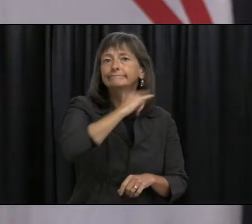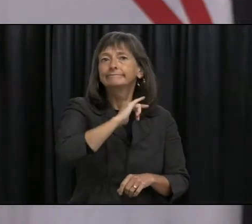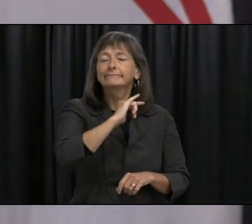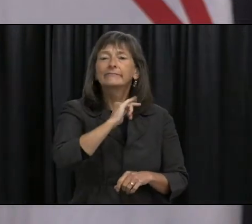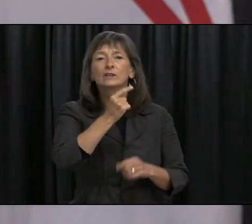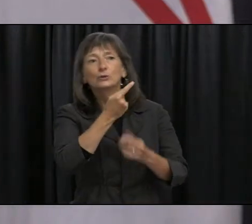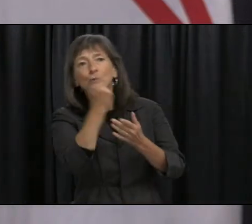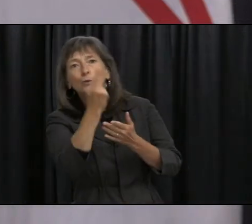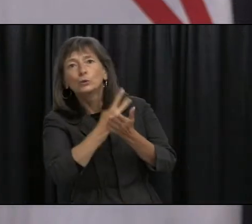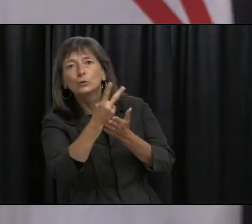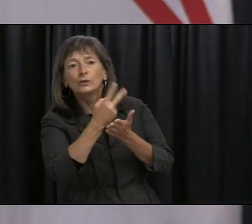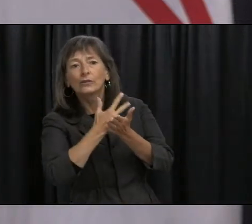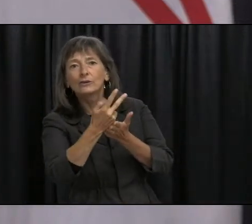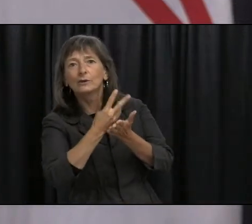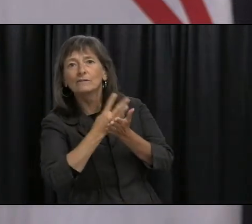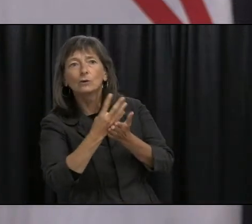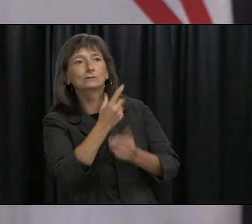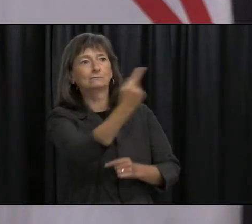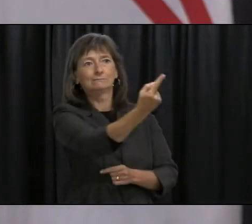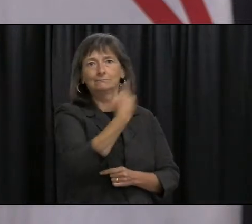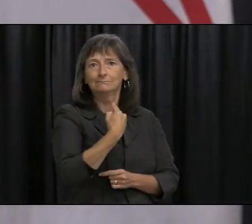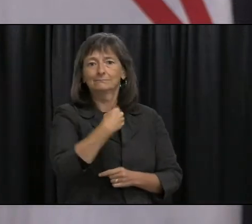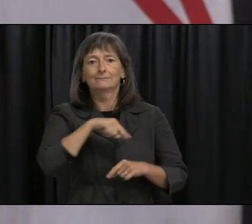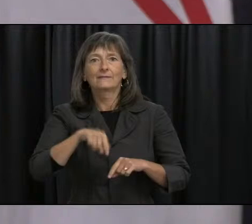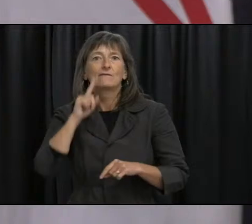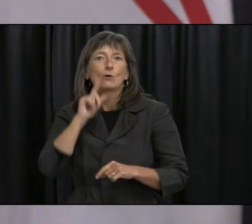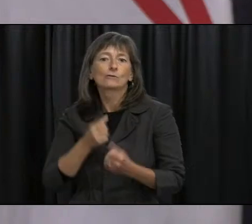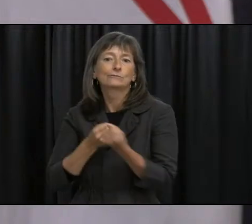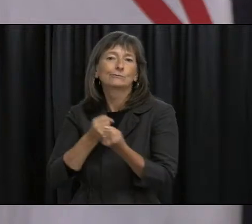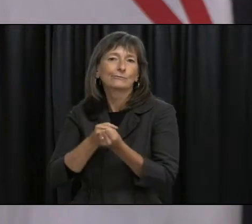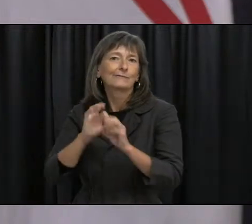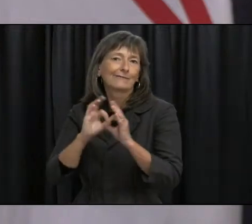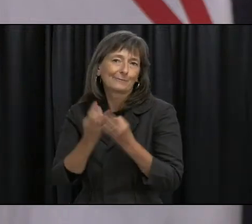at a time in order to provide a livelihood for their families.